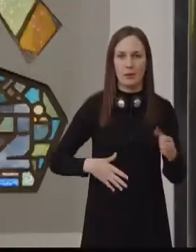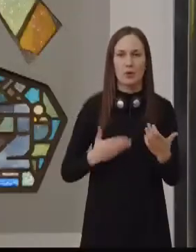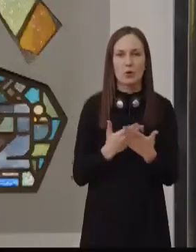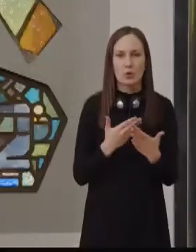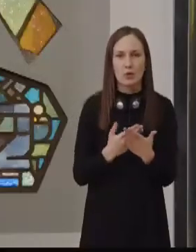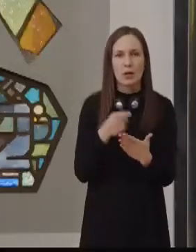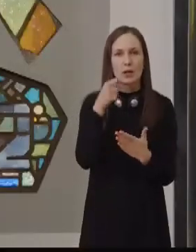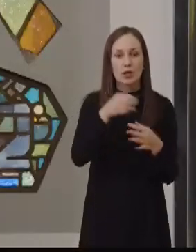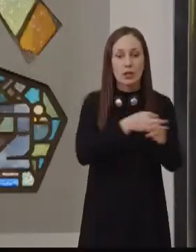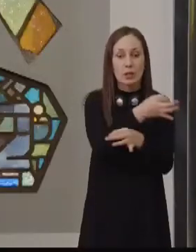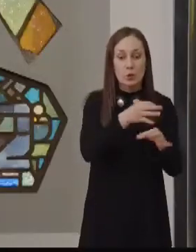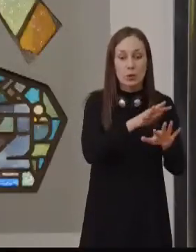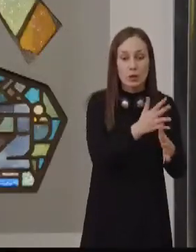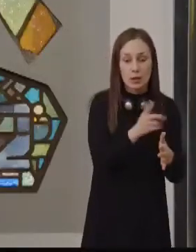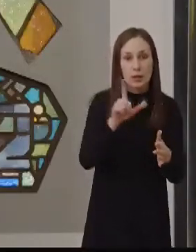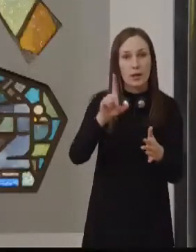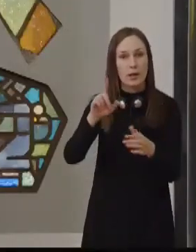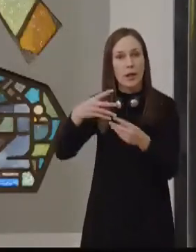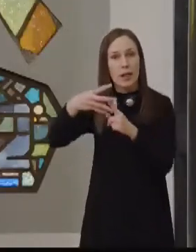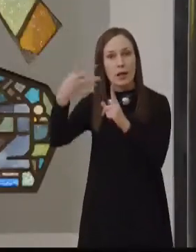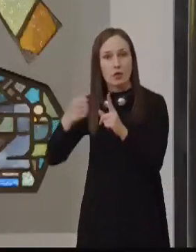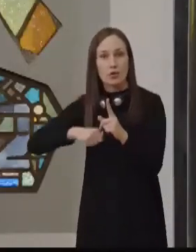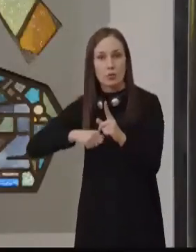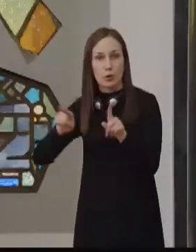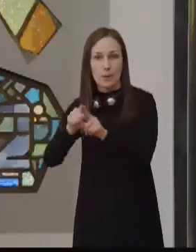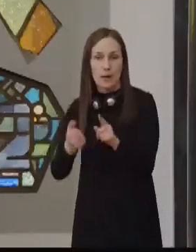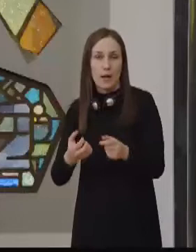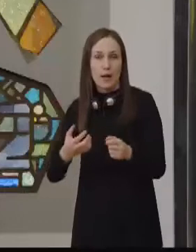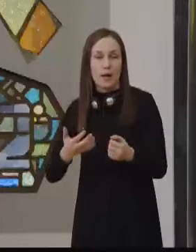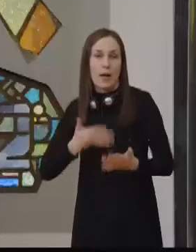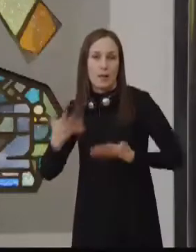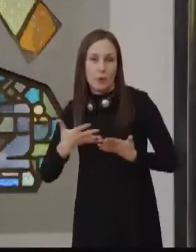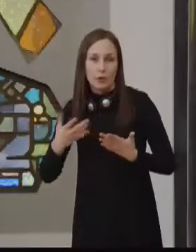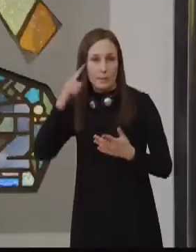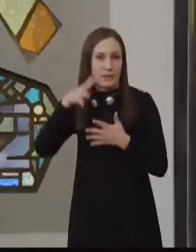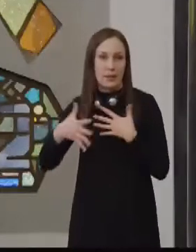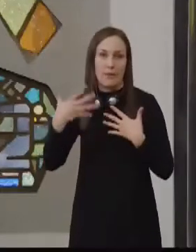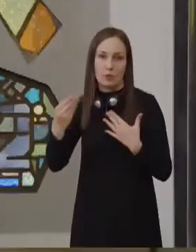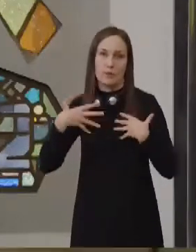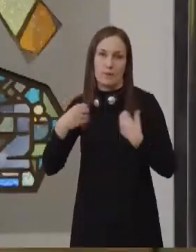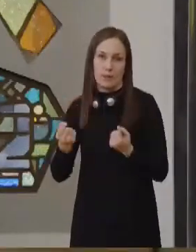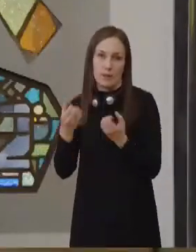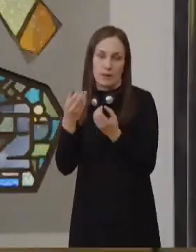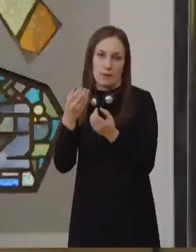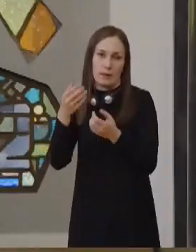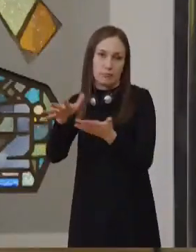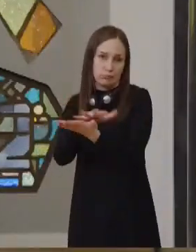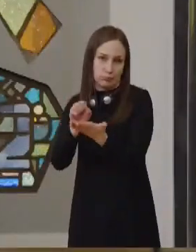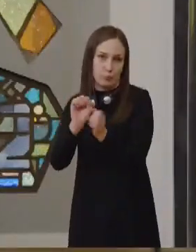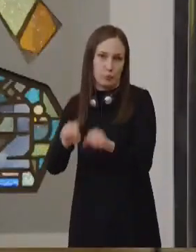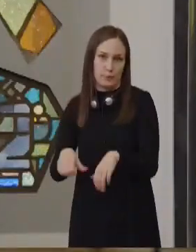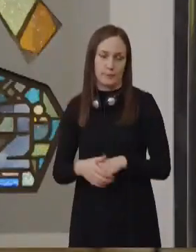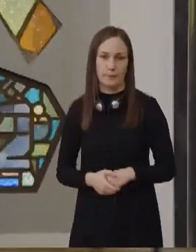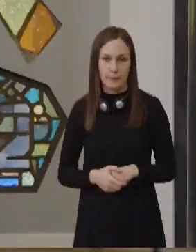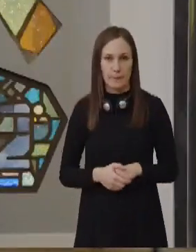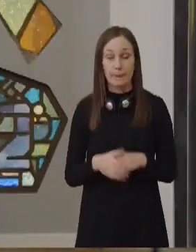kindly ask everyone to be patient and to engage in debate, because we are paying